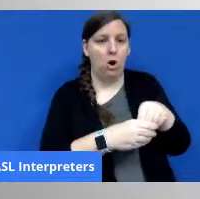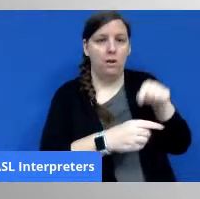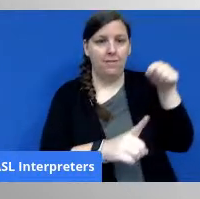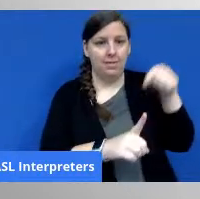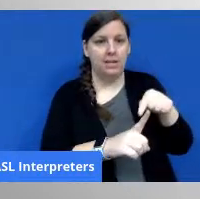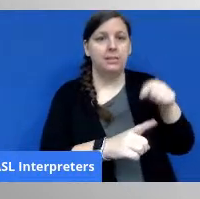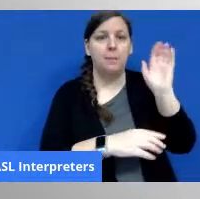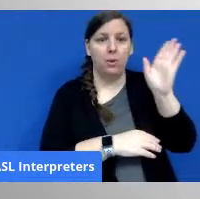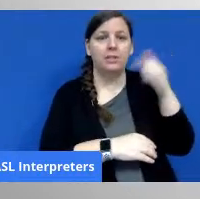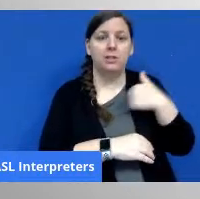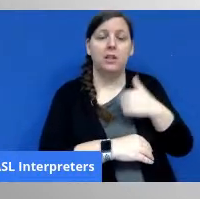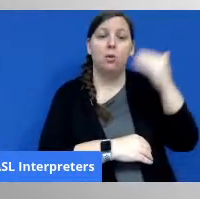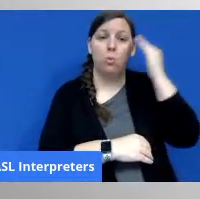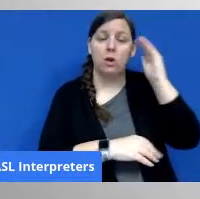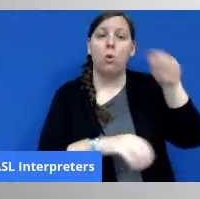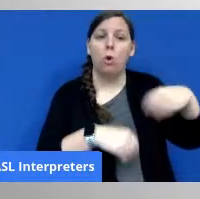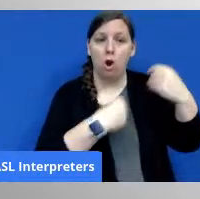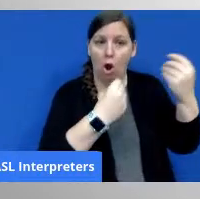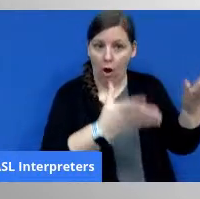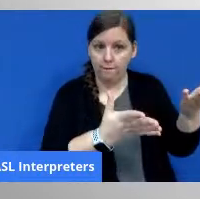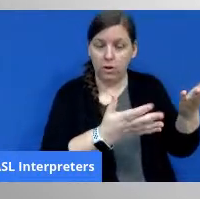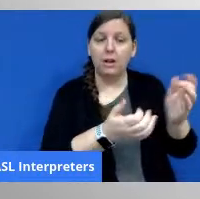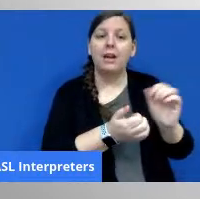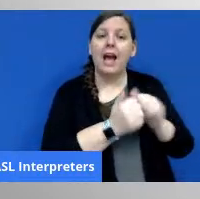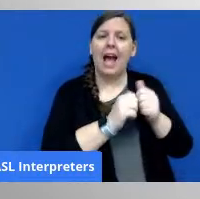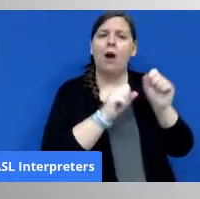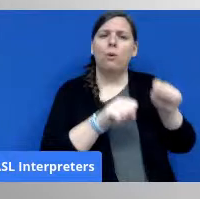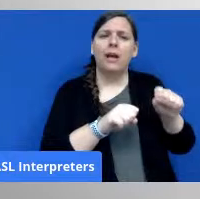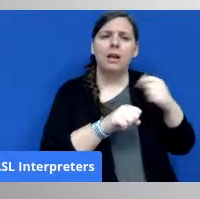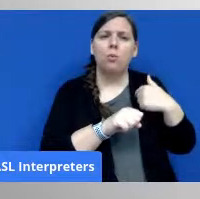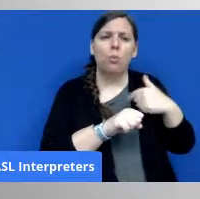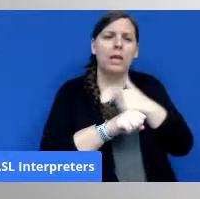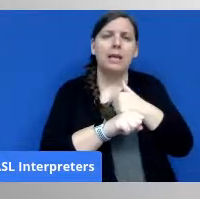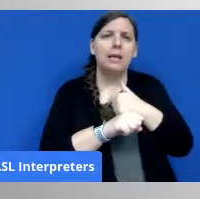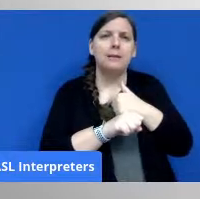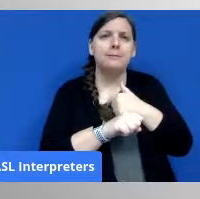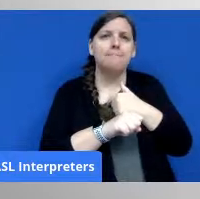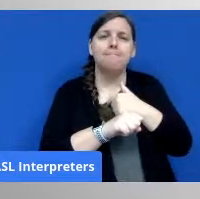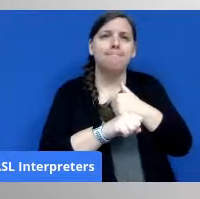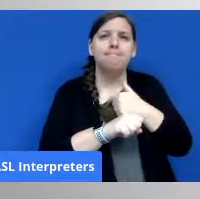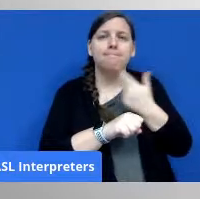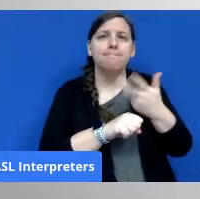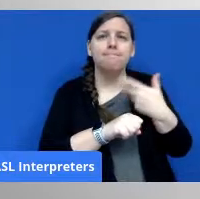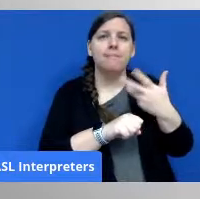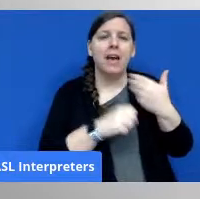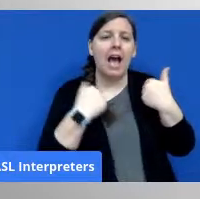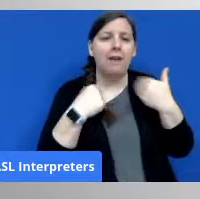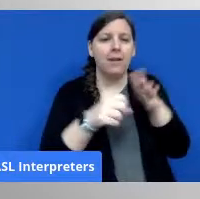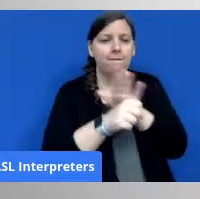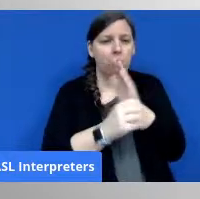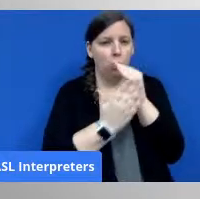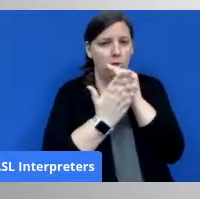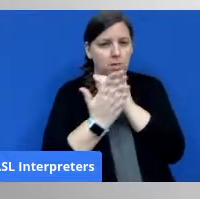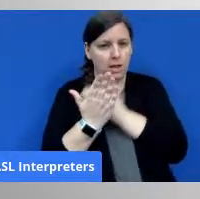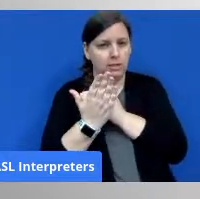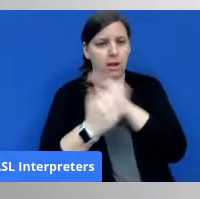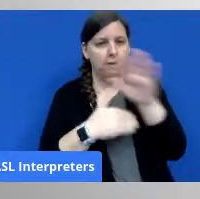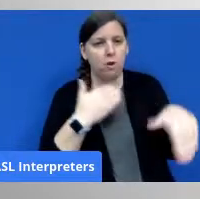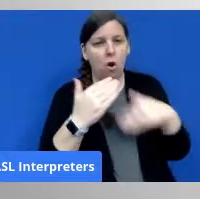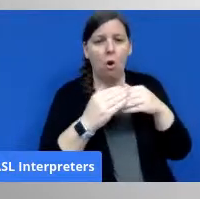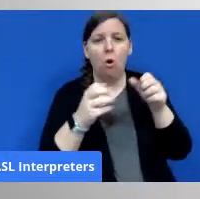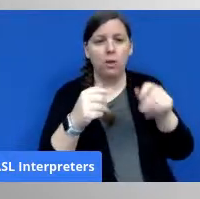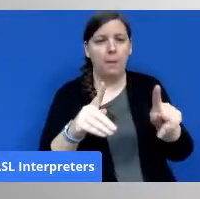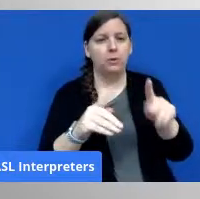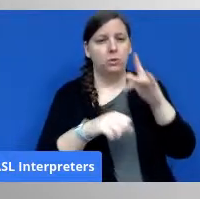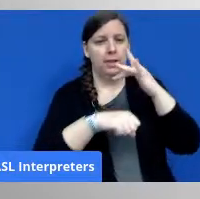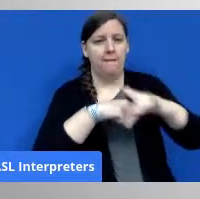know it's being offered. And so how can we get a full list of opportunities that are out